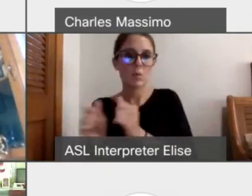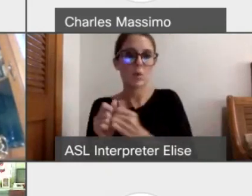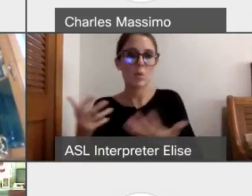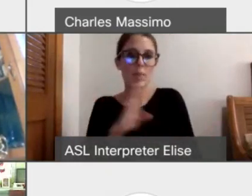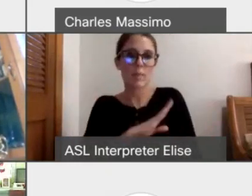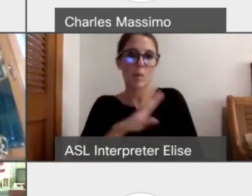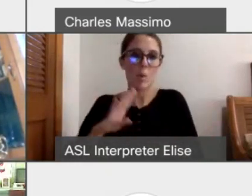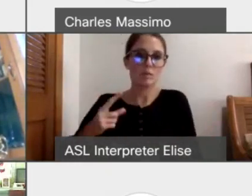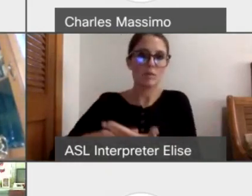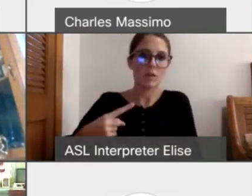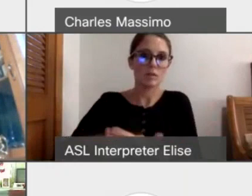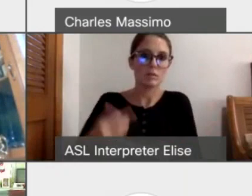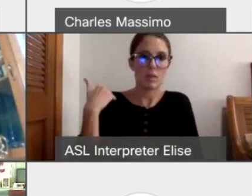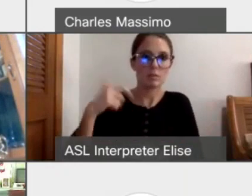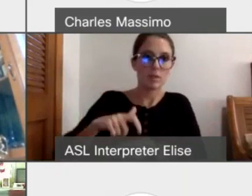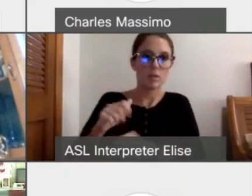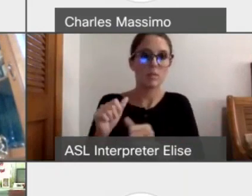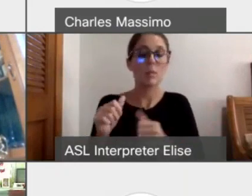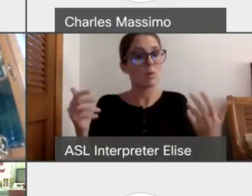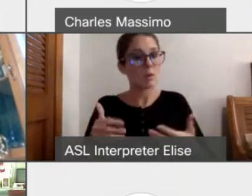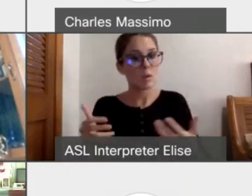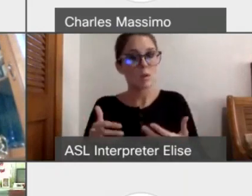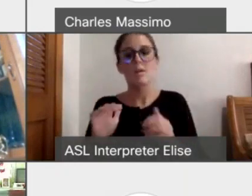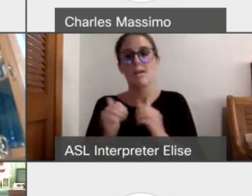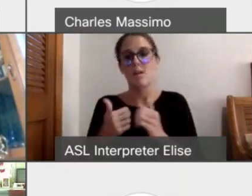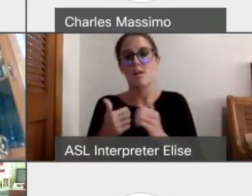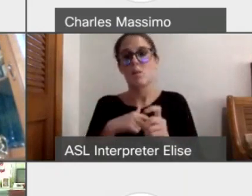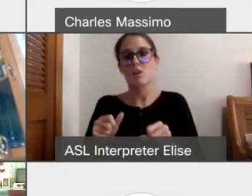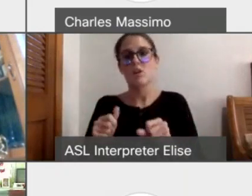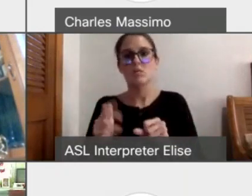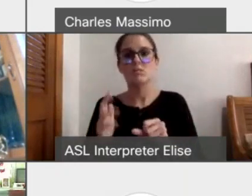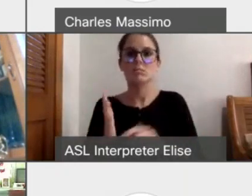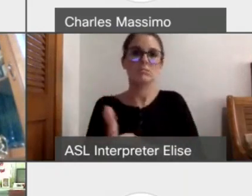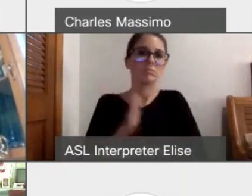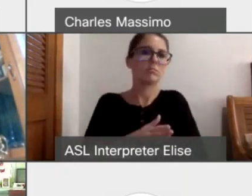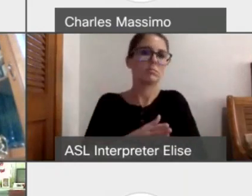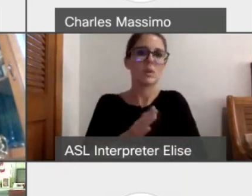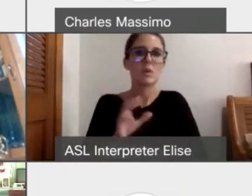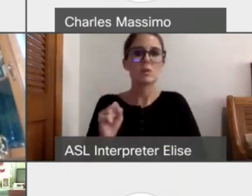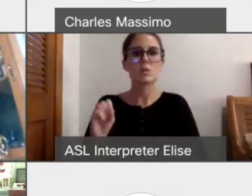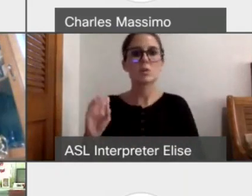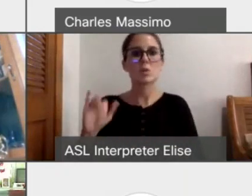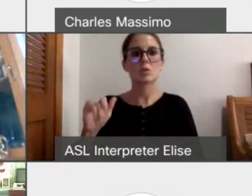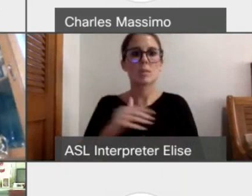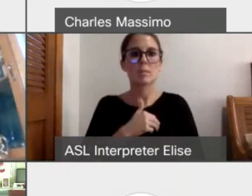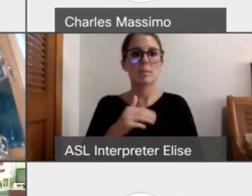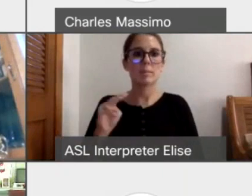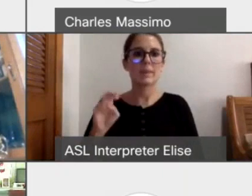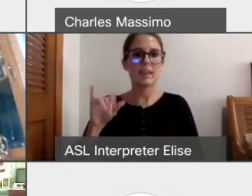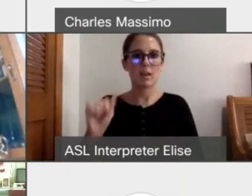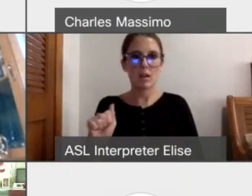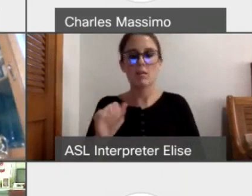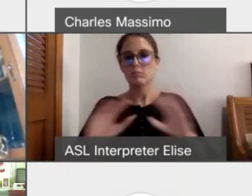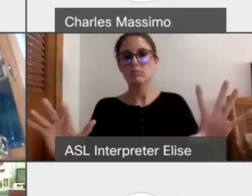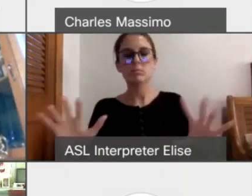had discussed last time, which was a way to step up social media or bring awareness to the board and the board's activities.